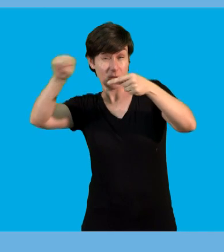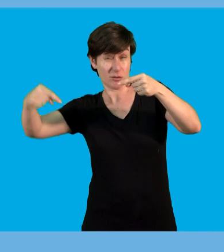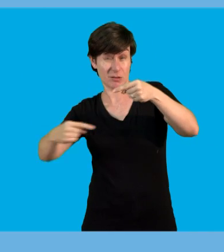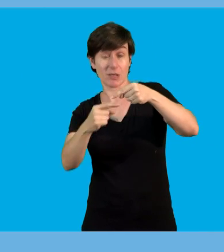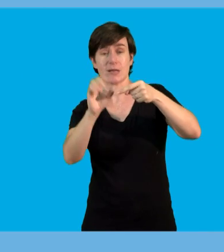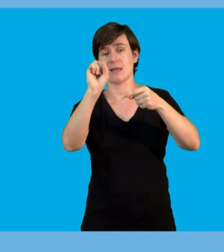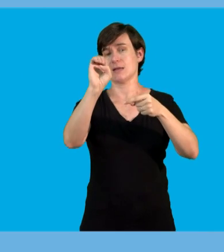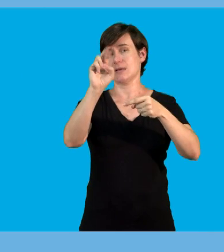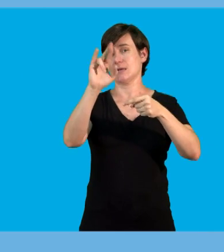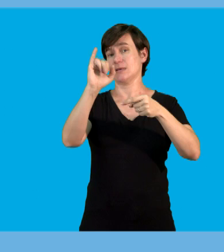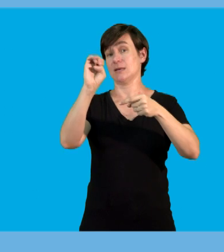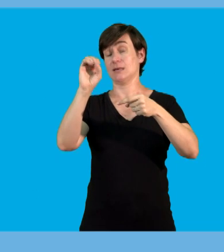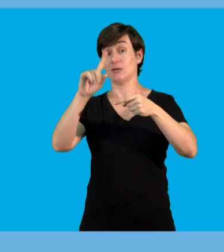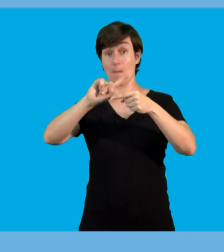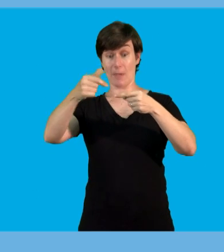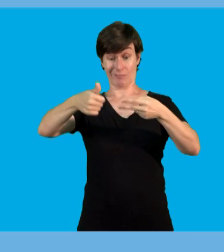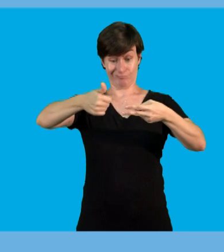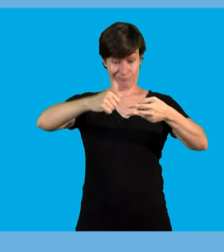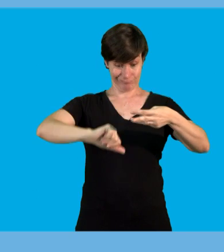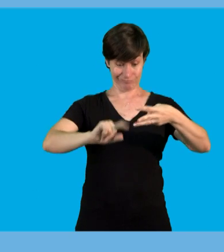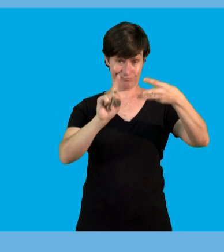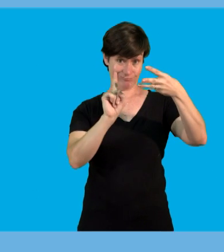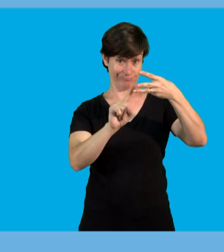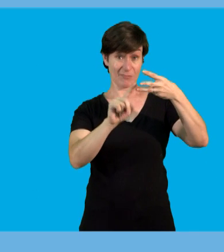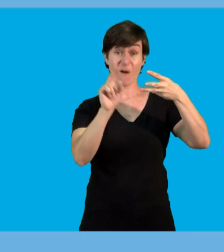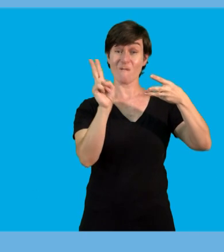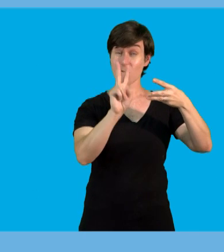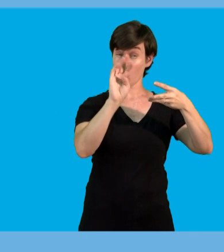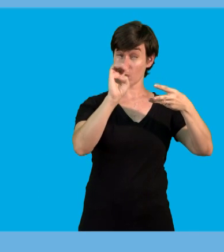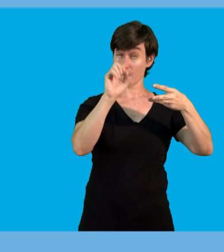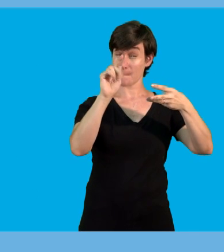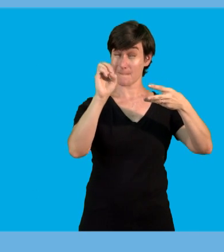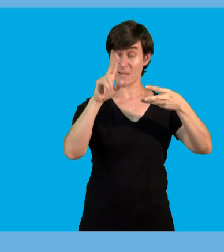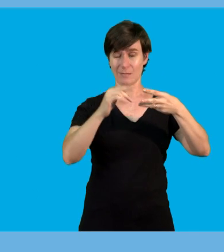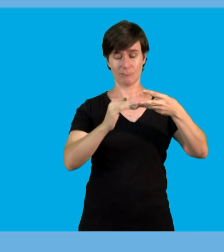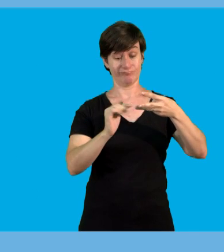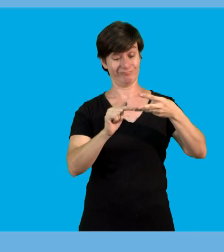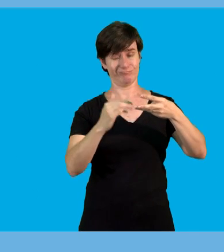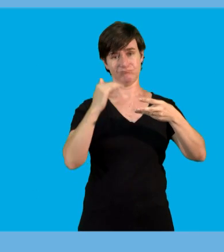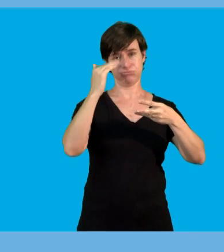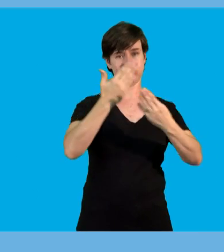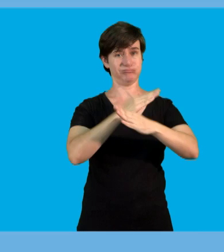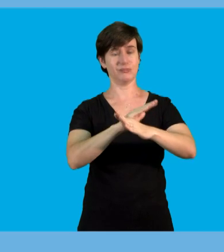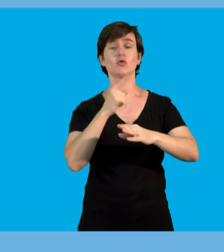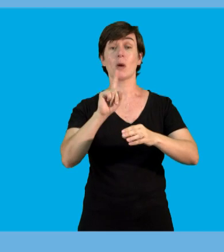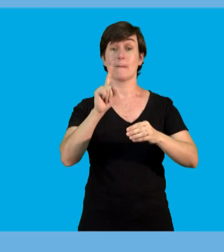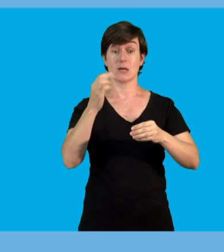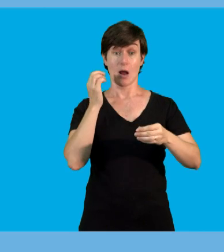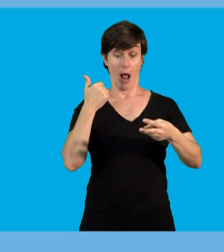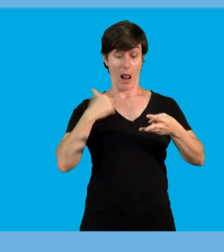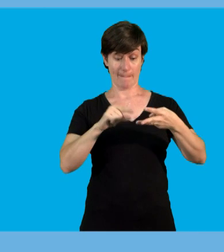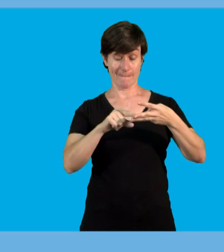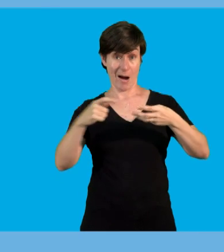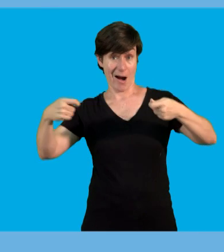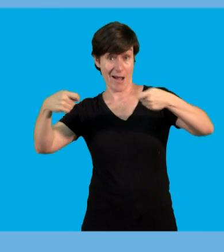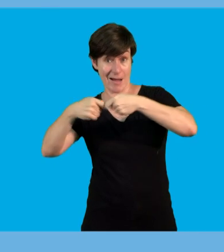However, the voltmeter must always be connected in parallel because it has a high resistance. So whenever you are, let's say